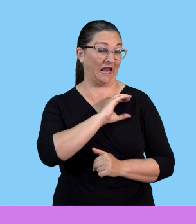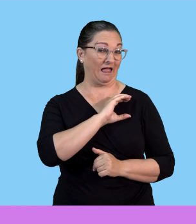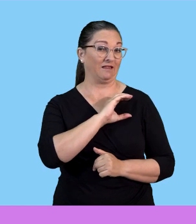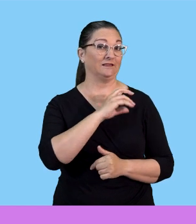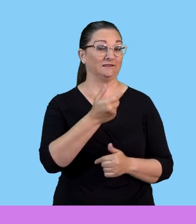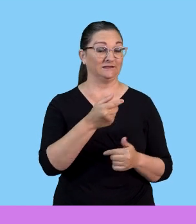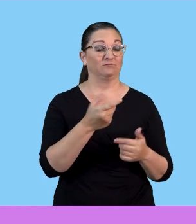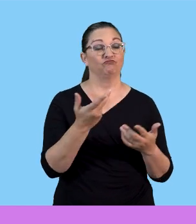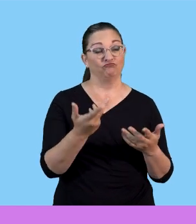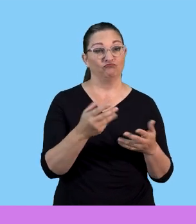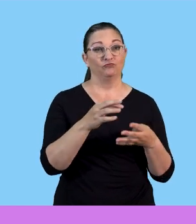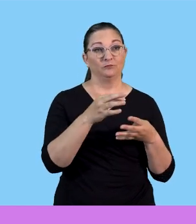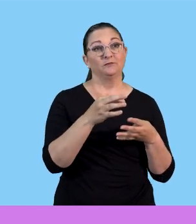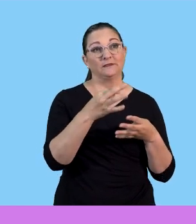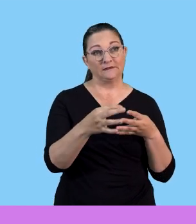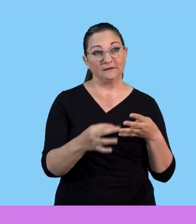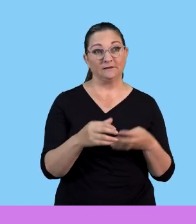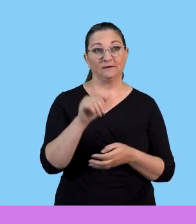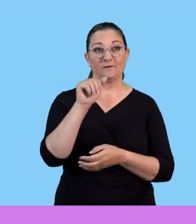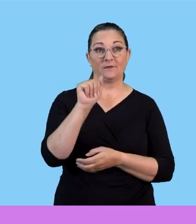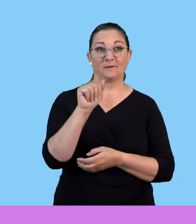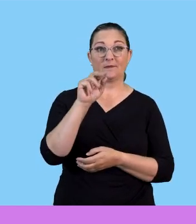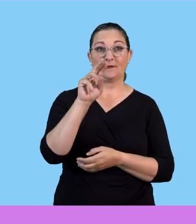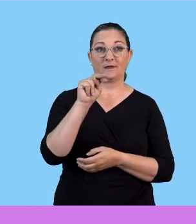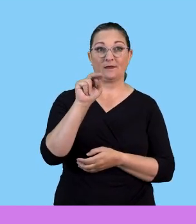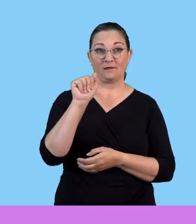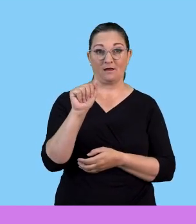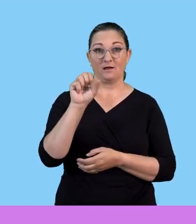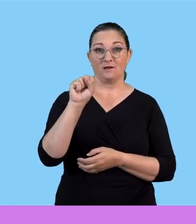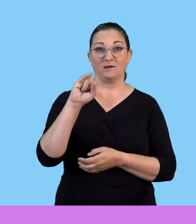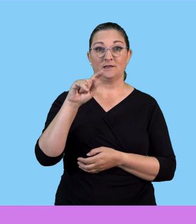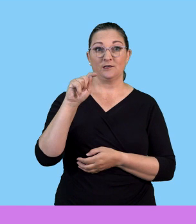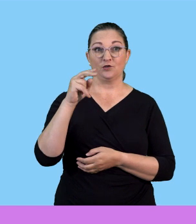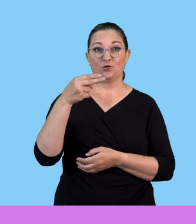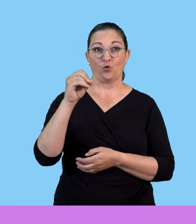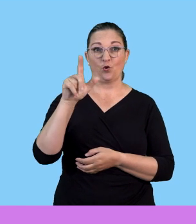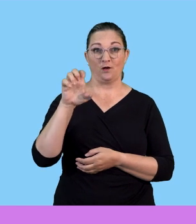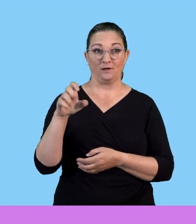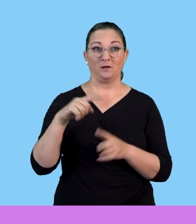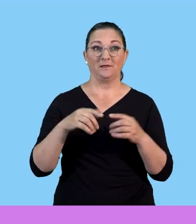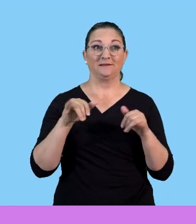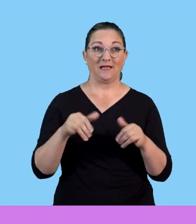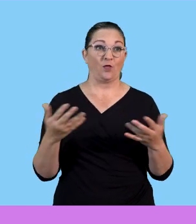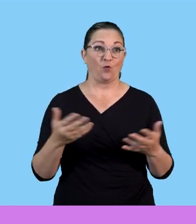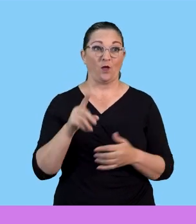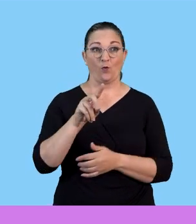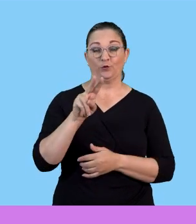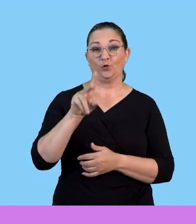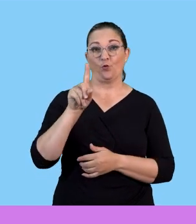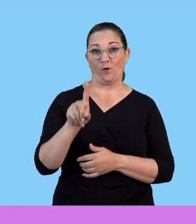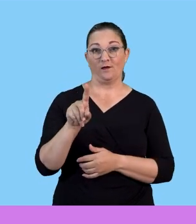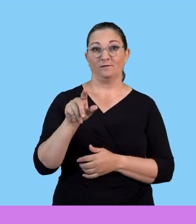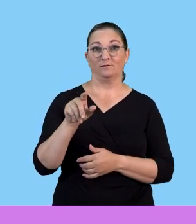the client details. So this is for Miss Anna Sithole, and she stays at 121 Little